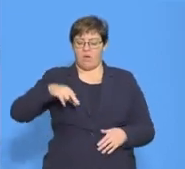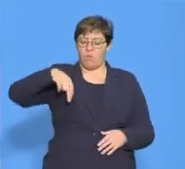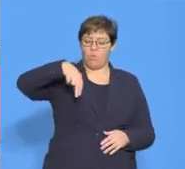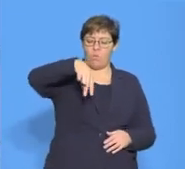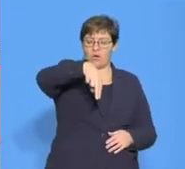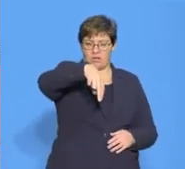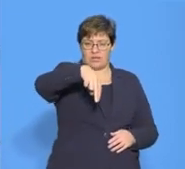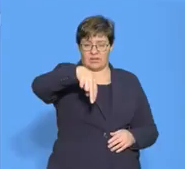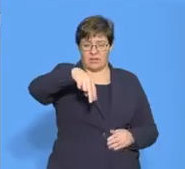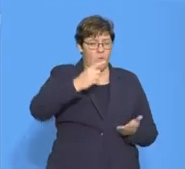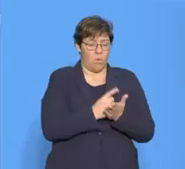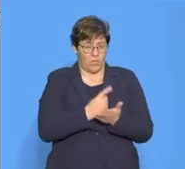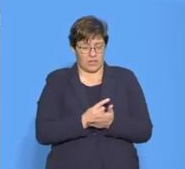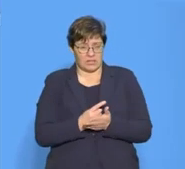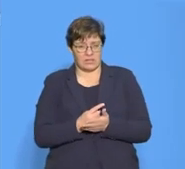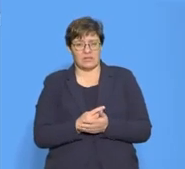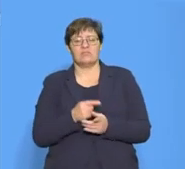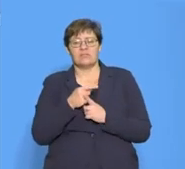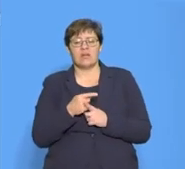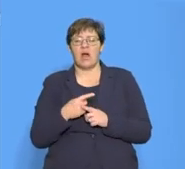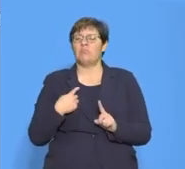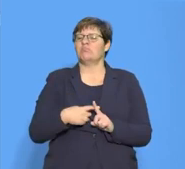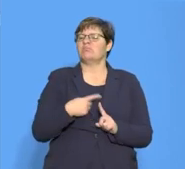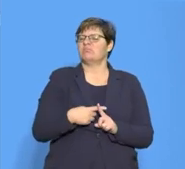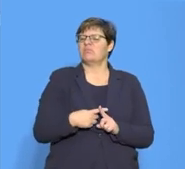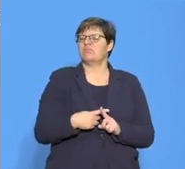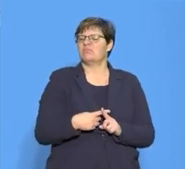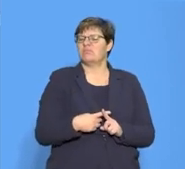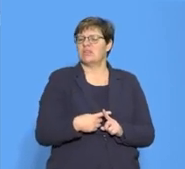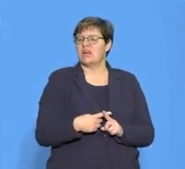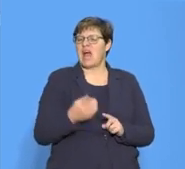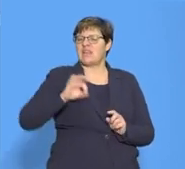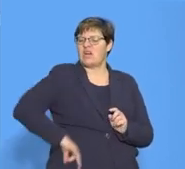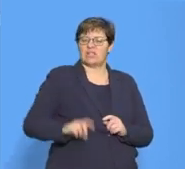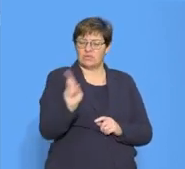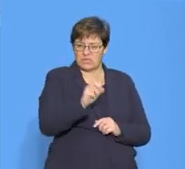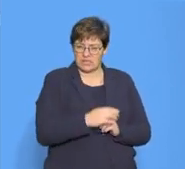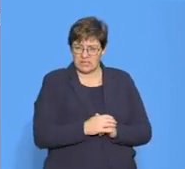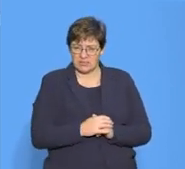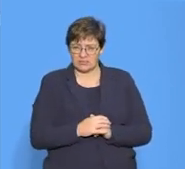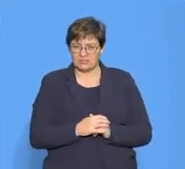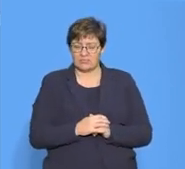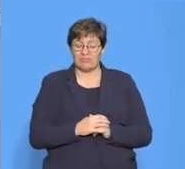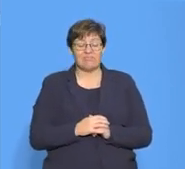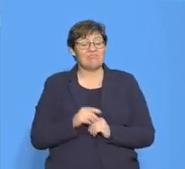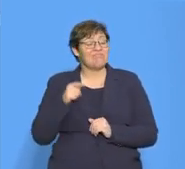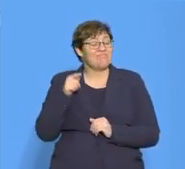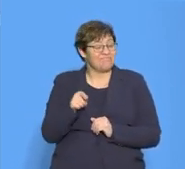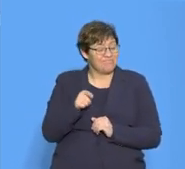time. Okay, so what are the advantages of bipedalism? Okay, there are several advantages. First of